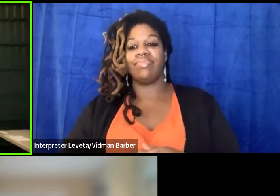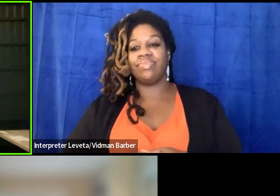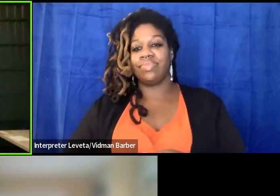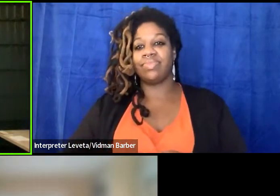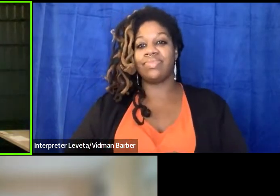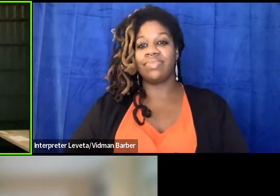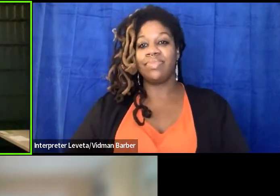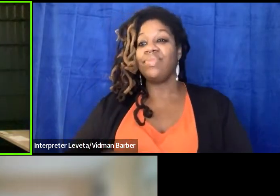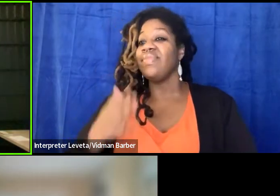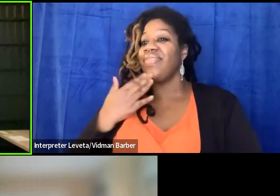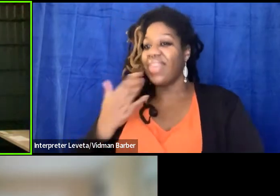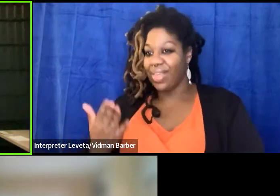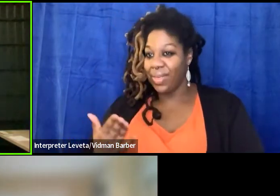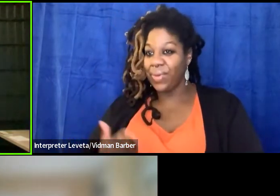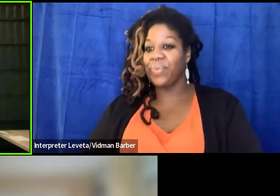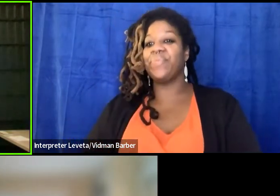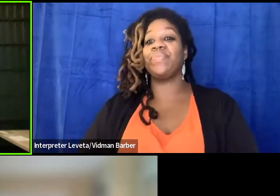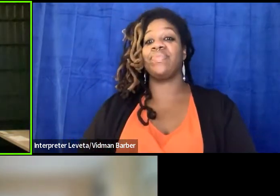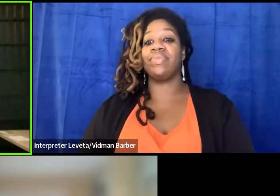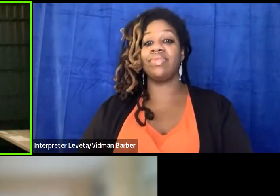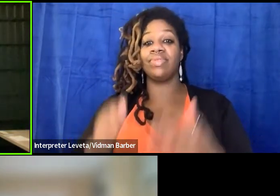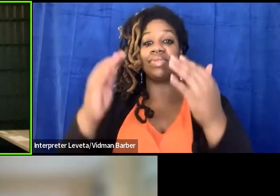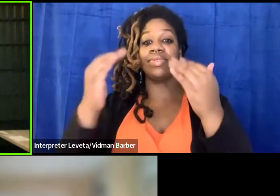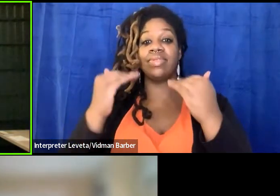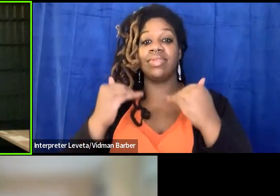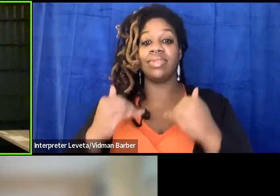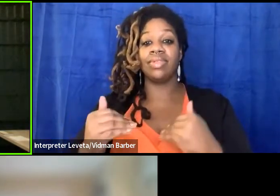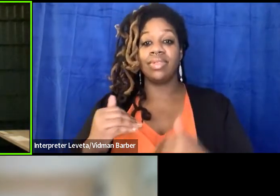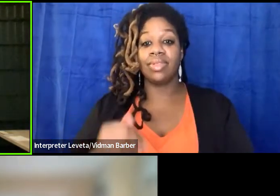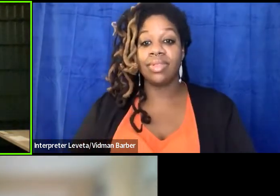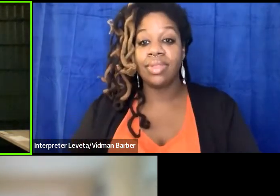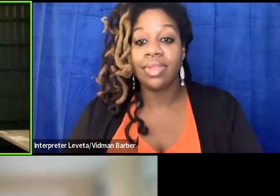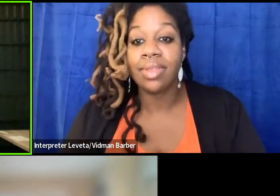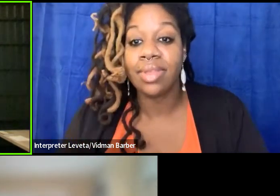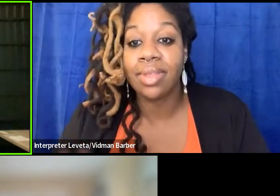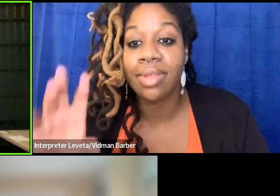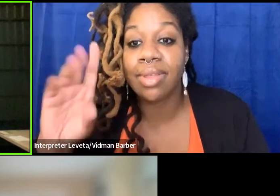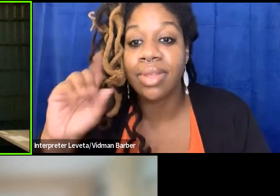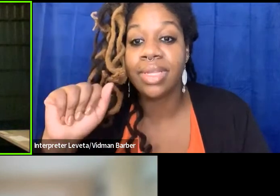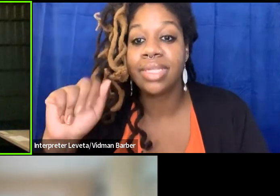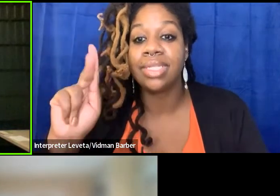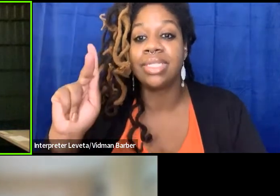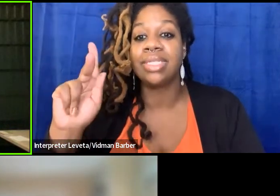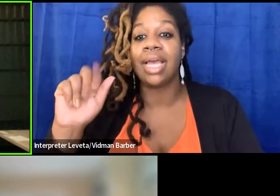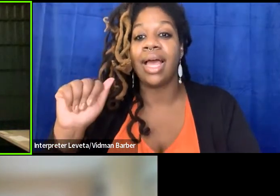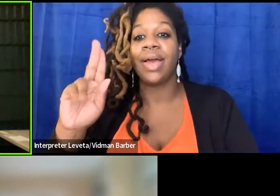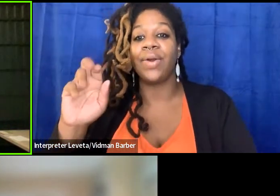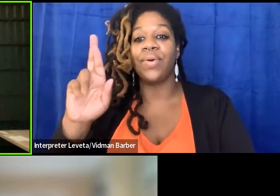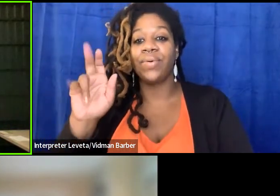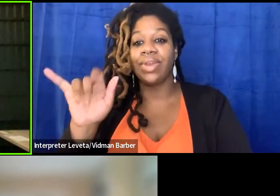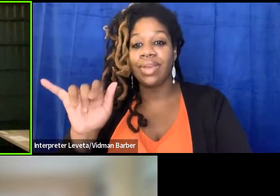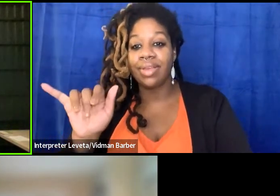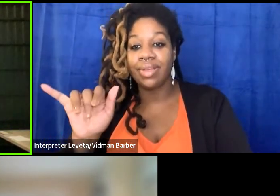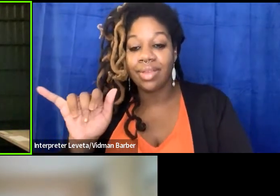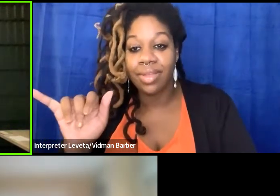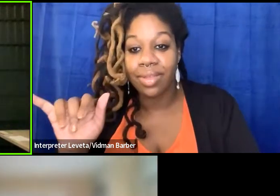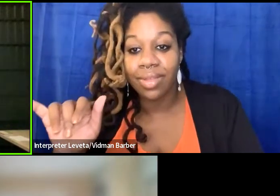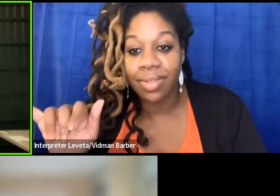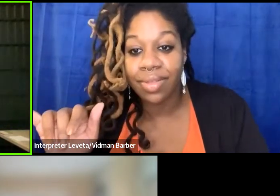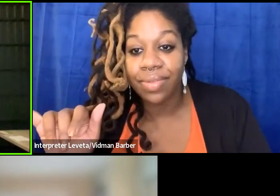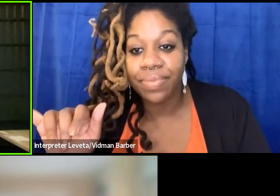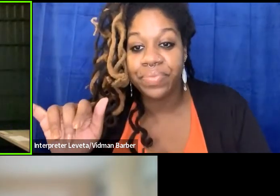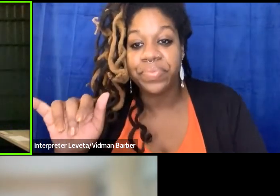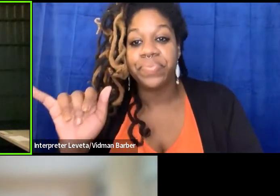Thank you, Brianna. Then we have Dakri Godosolo, and he is going to tell a little bit about himself.